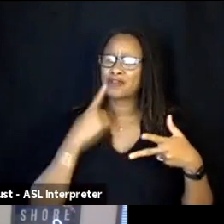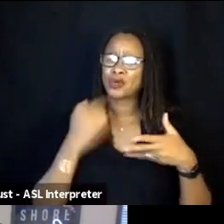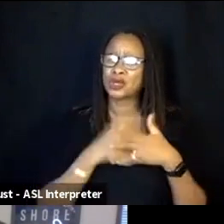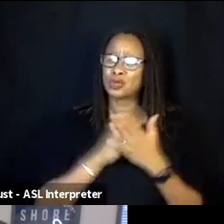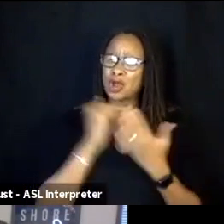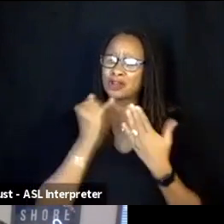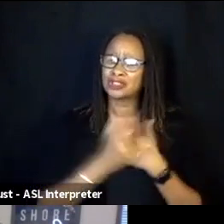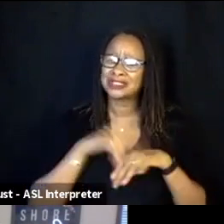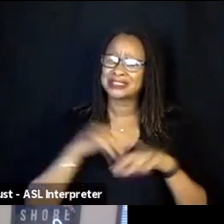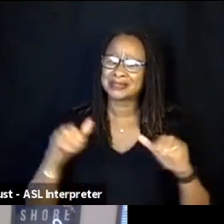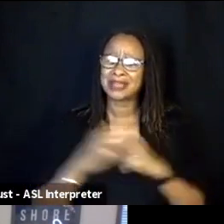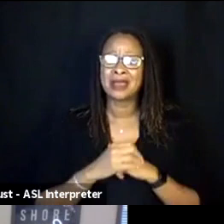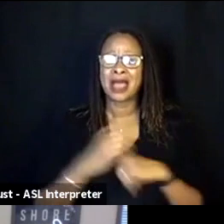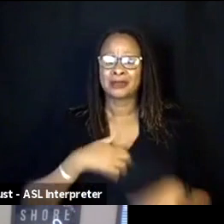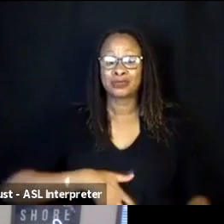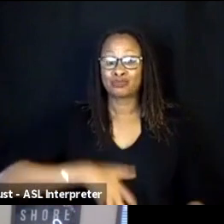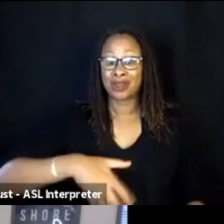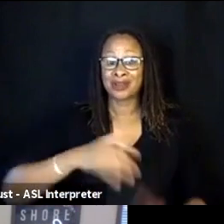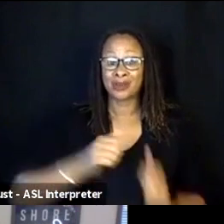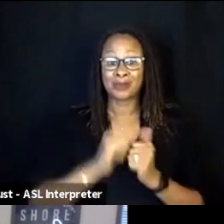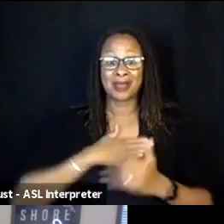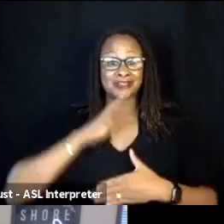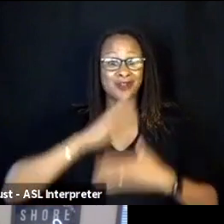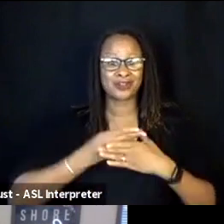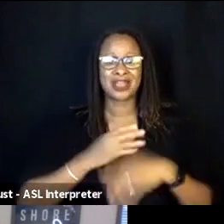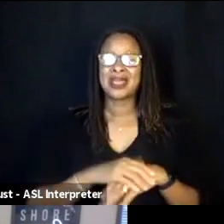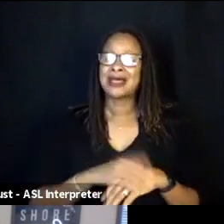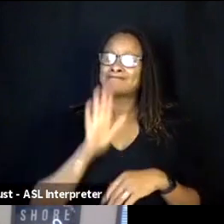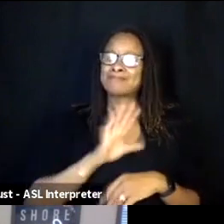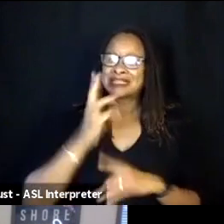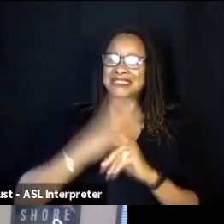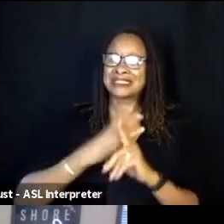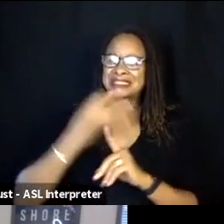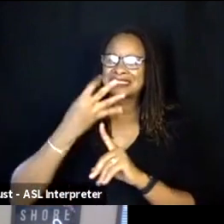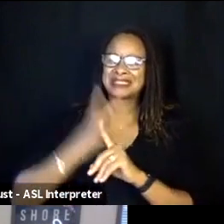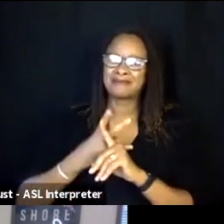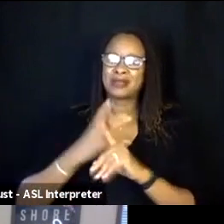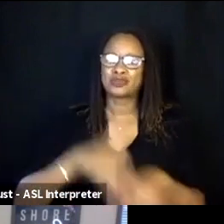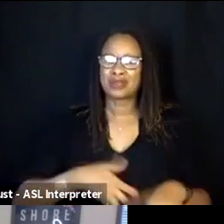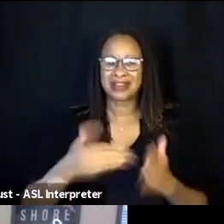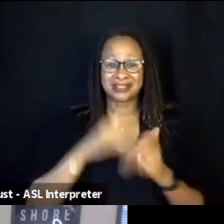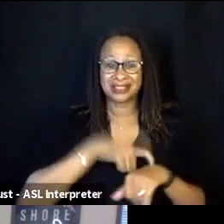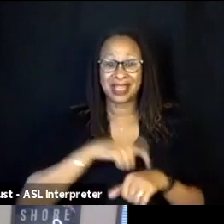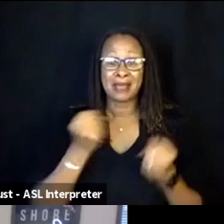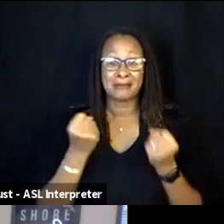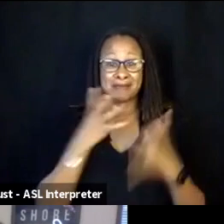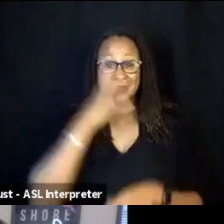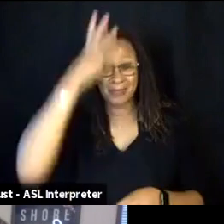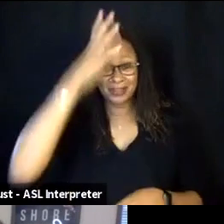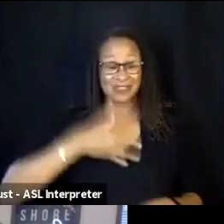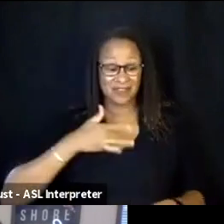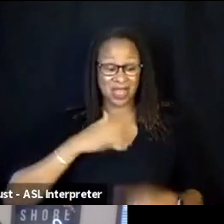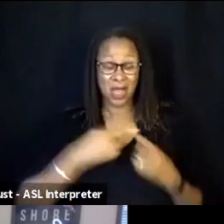And at the same time, I was pregnant with my daughter. I was about 6 or 7 months pregnant at the time. And as many parents feel when